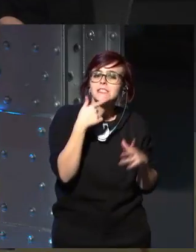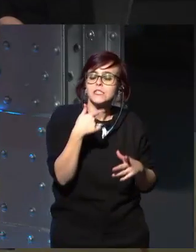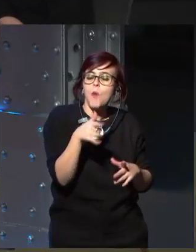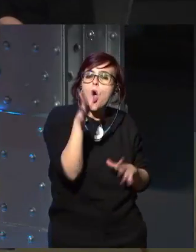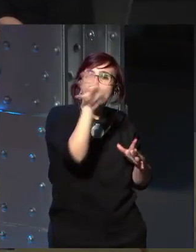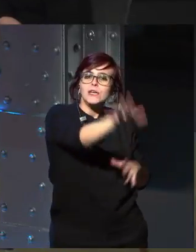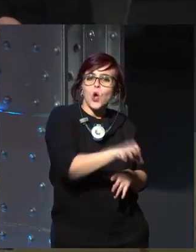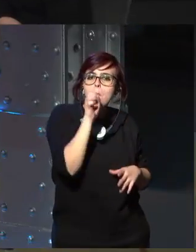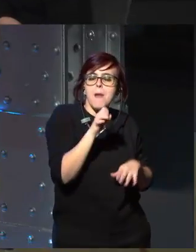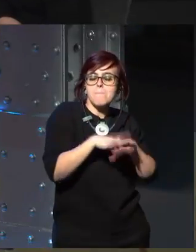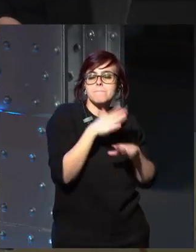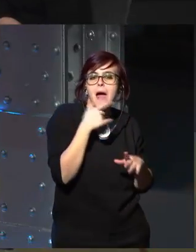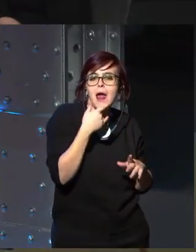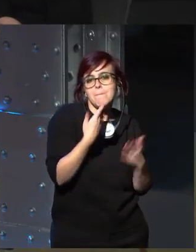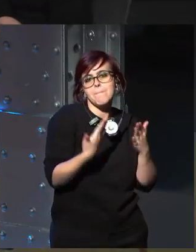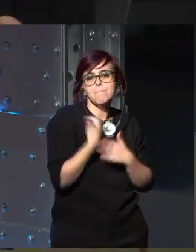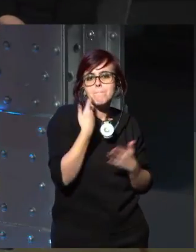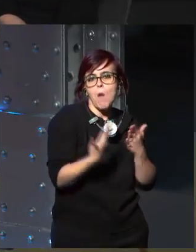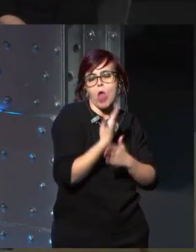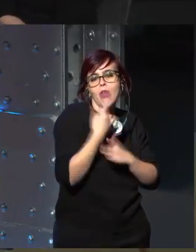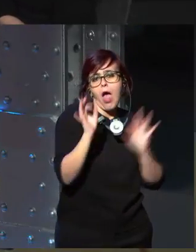people listen to vinyls at home?